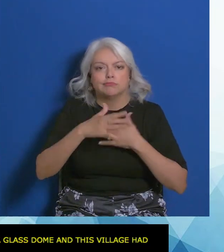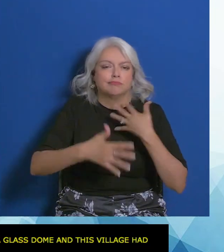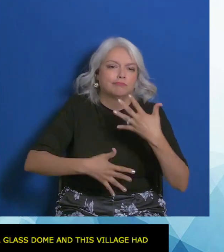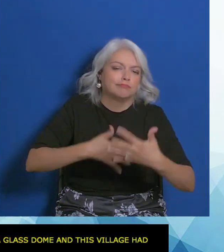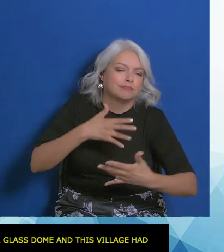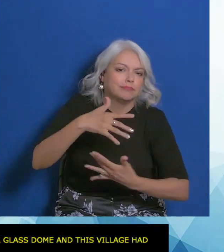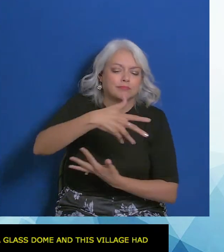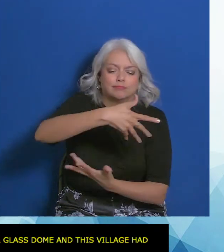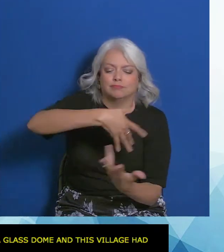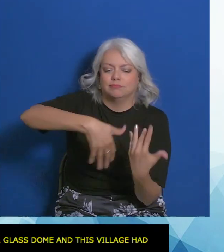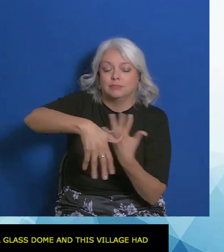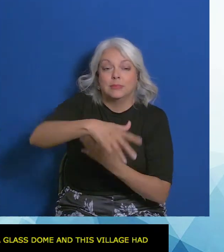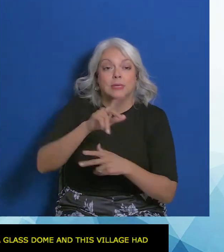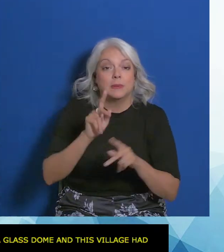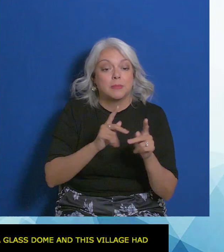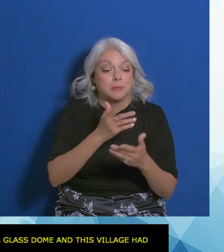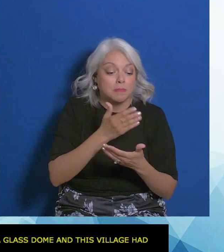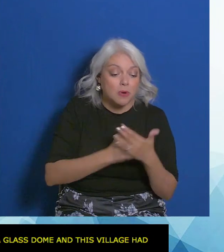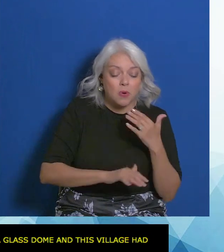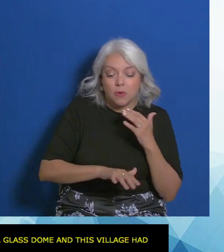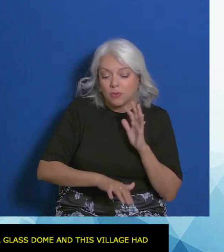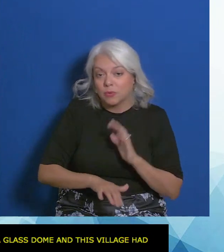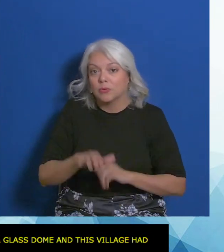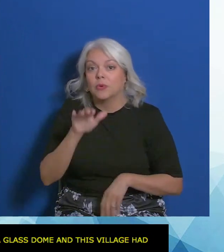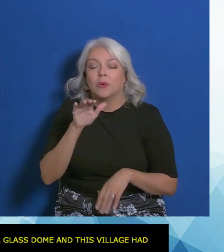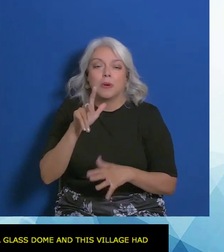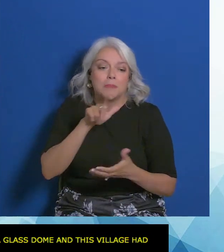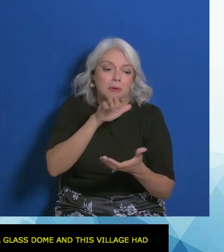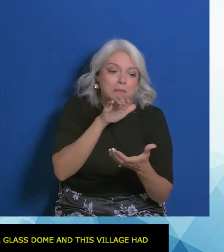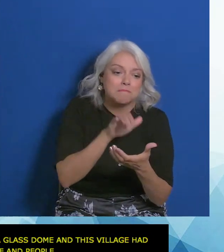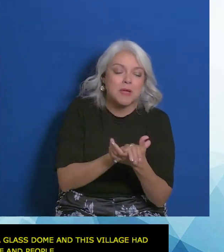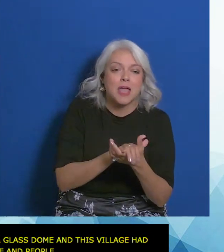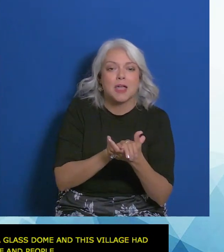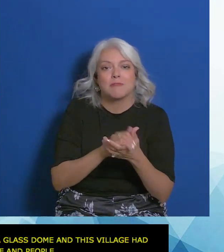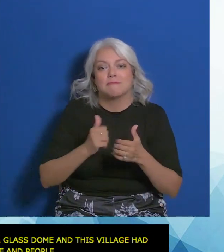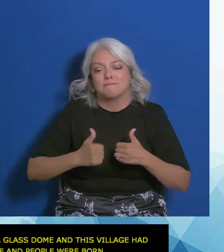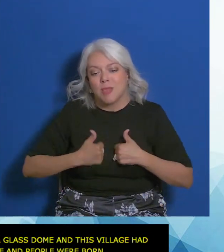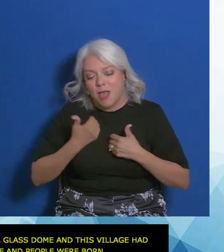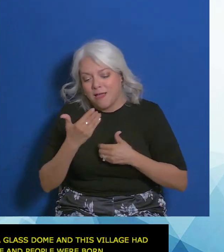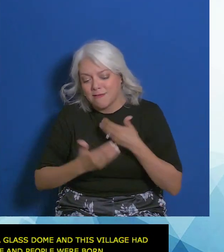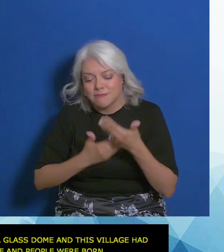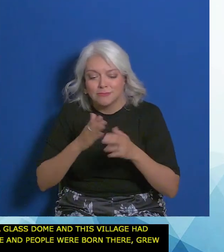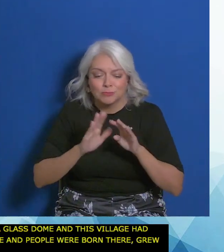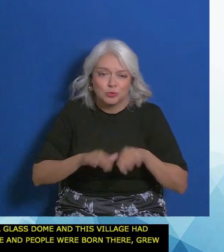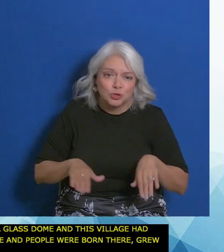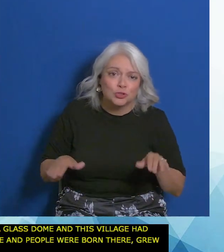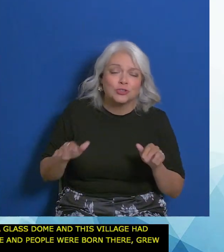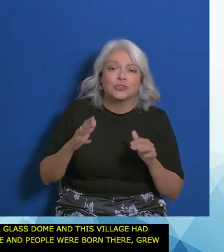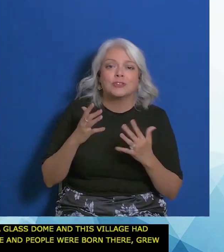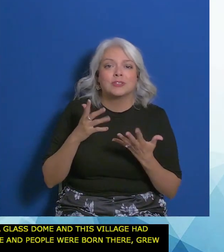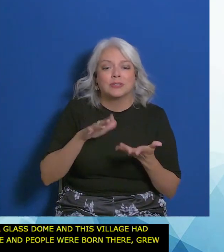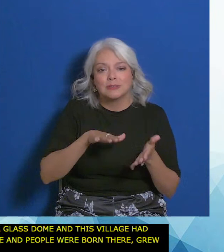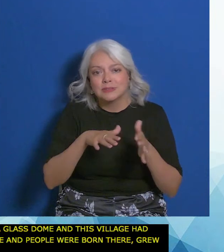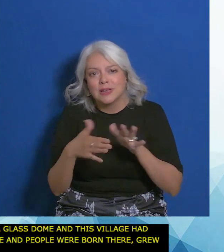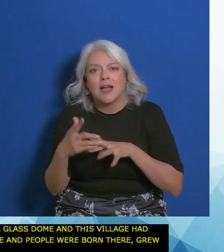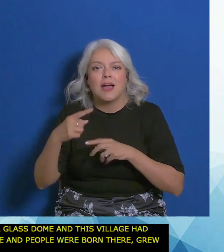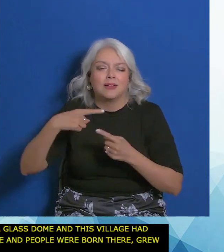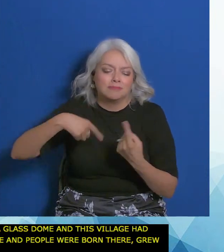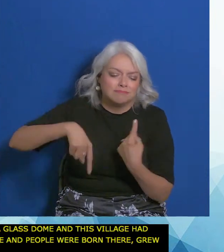were born there, grew up there, married there, had children there, and died